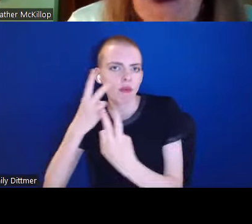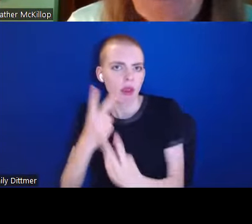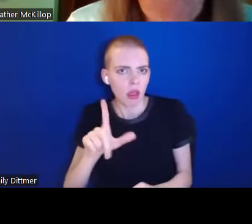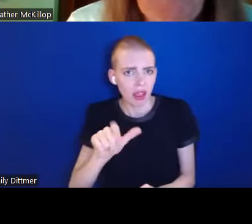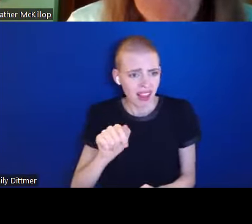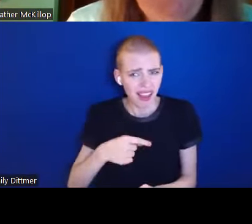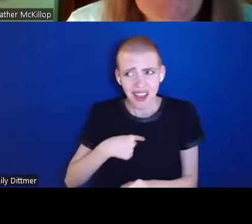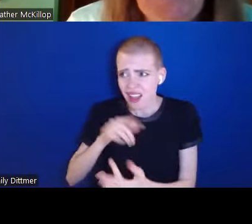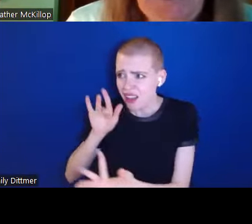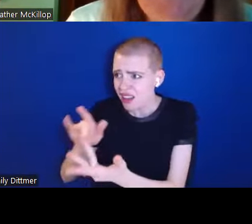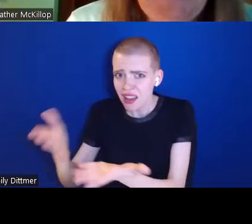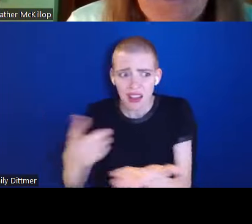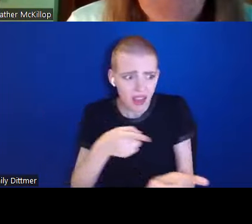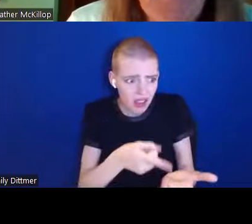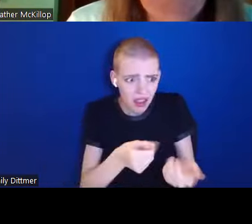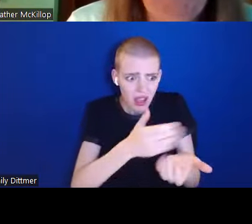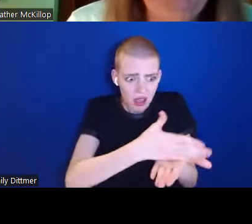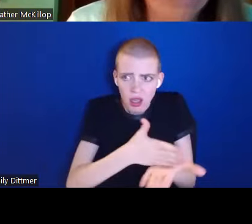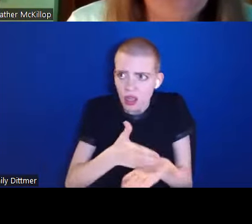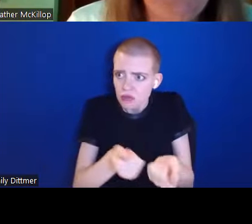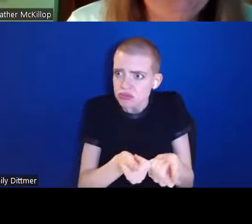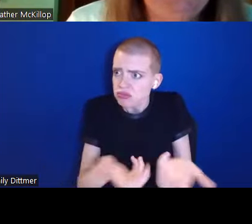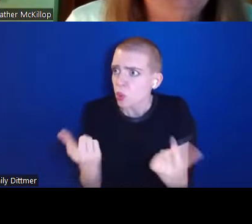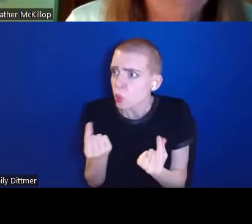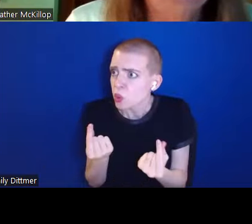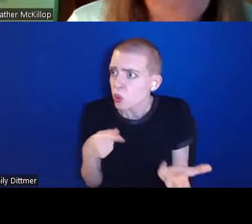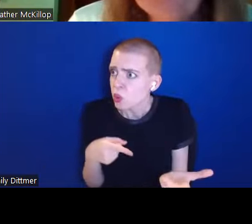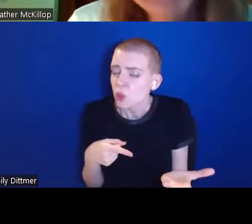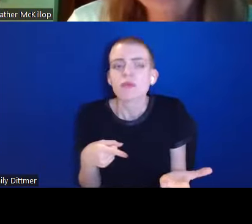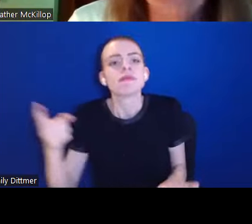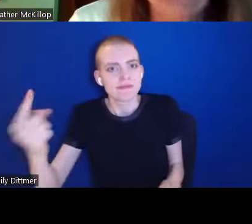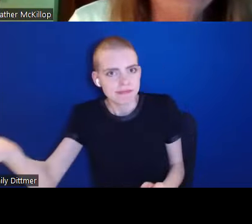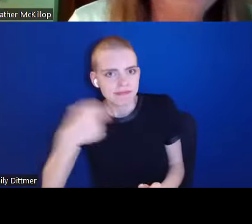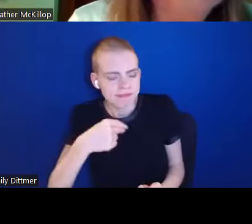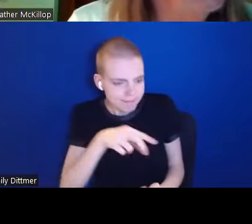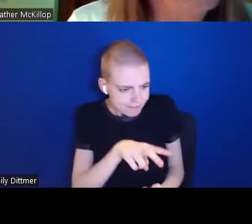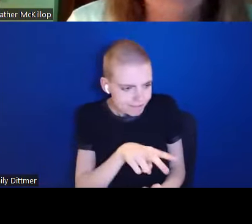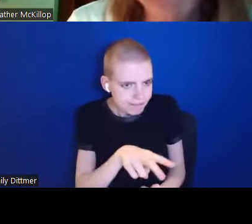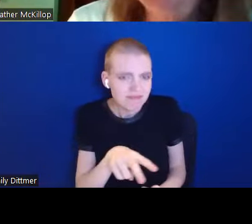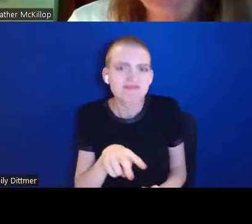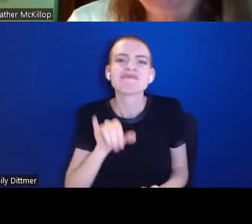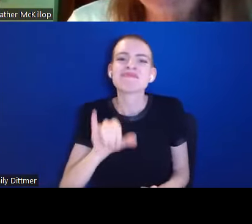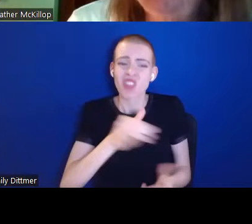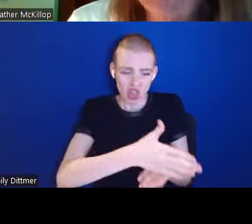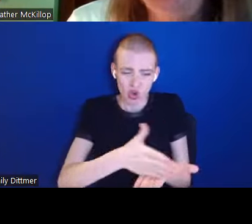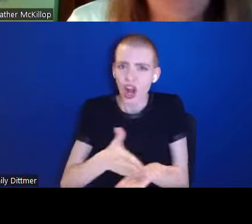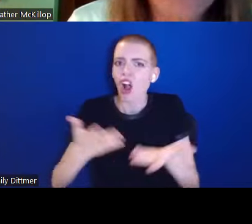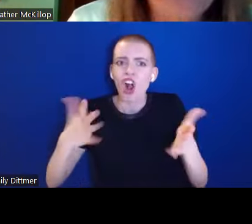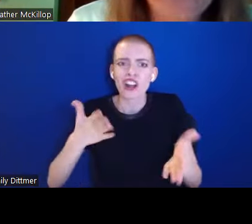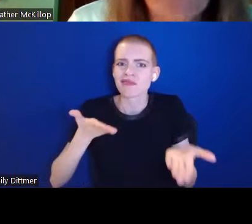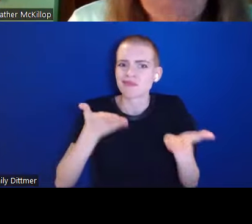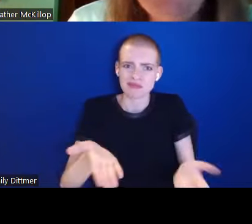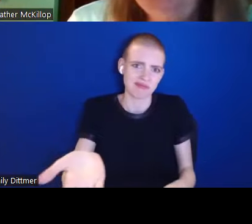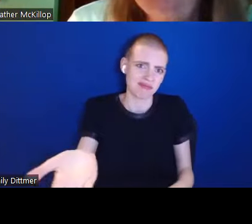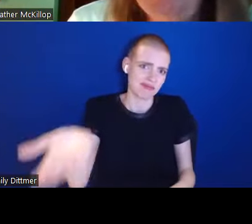is cracking, what do we do? And they came over and they said, the cracks were formed in antiquity, probably from